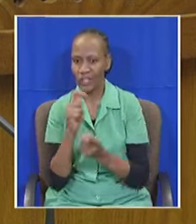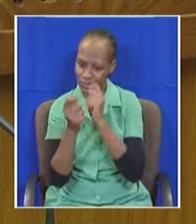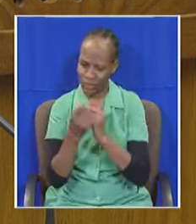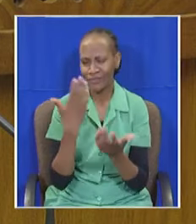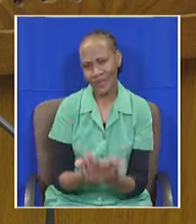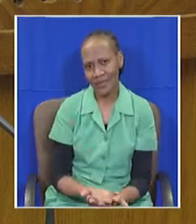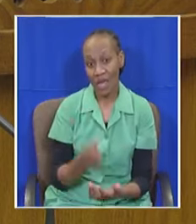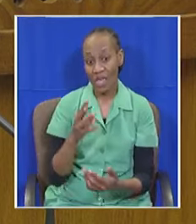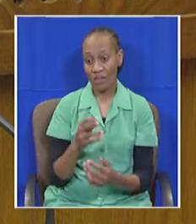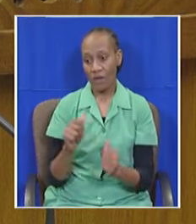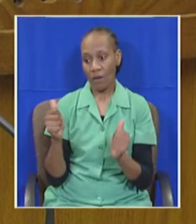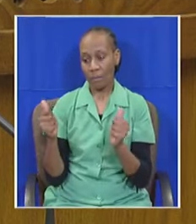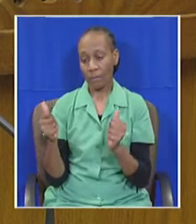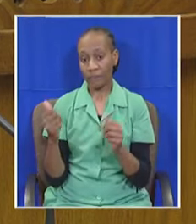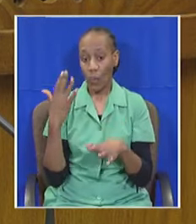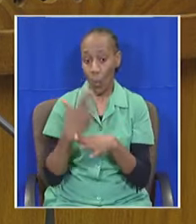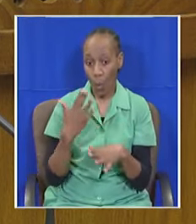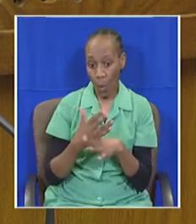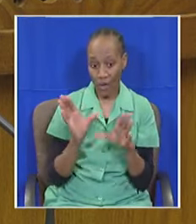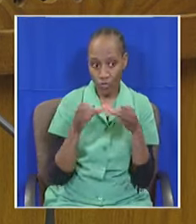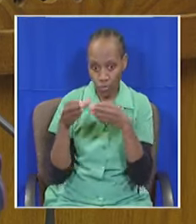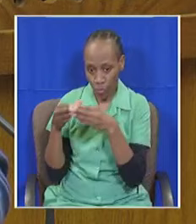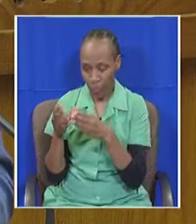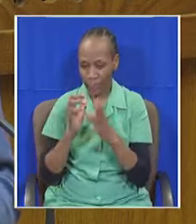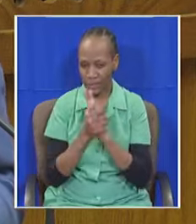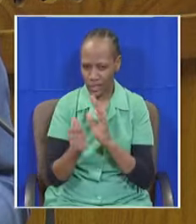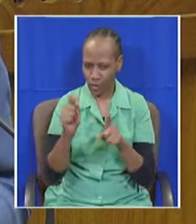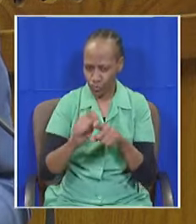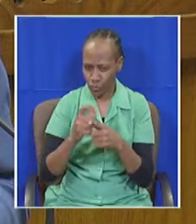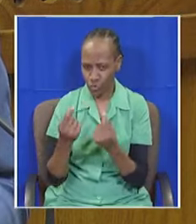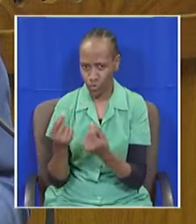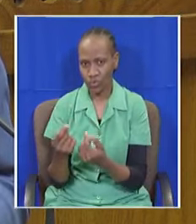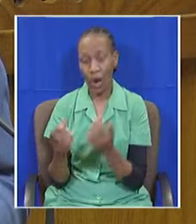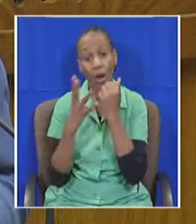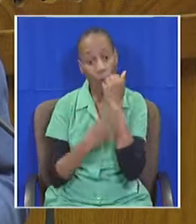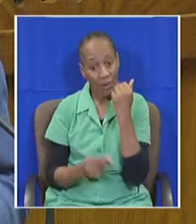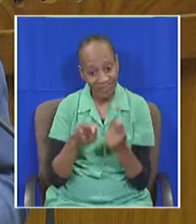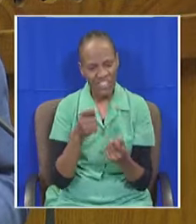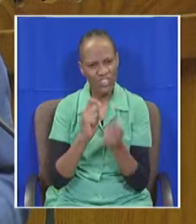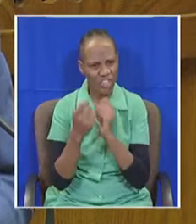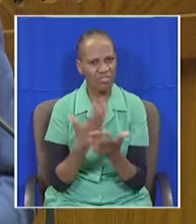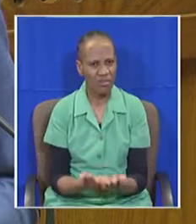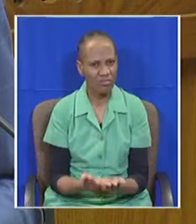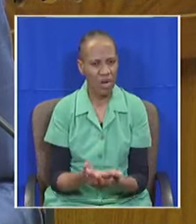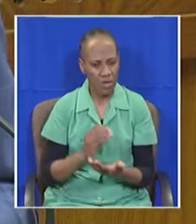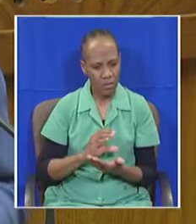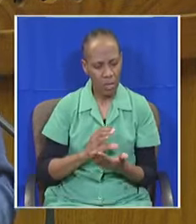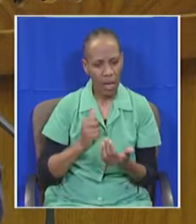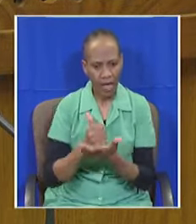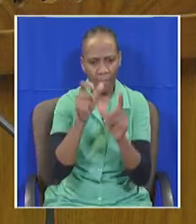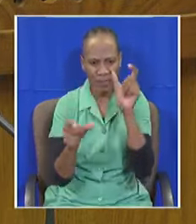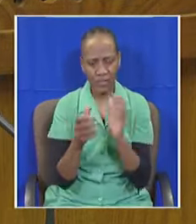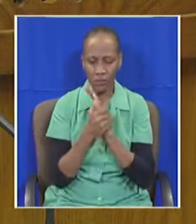skilling our labor force will play a role in fighting unemployment directly by providing skilled people